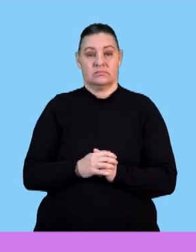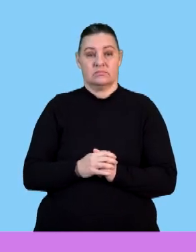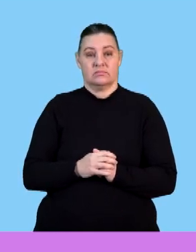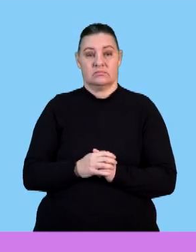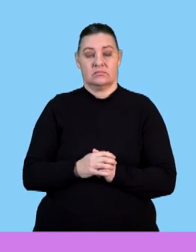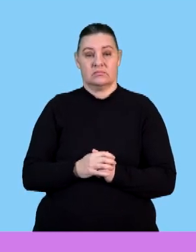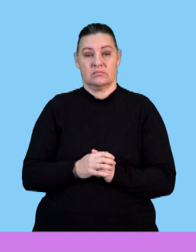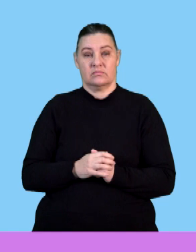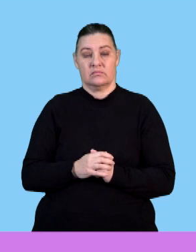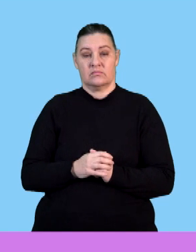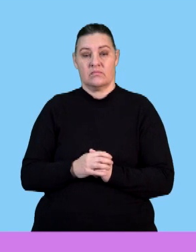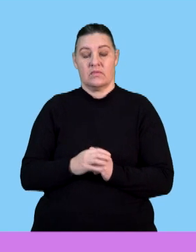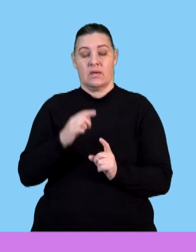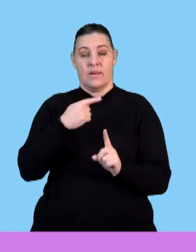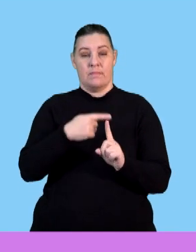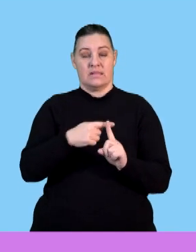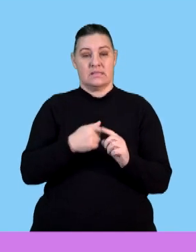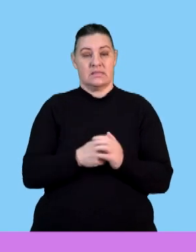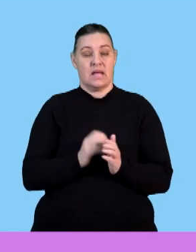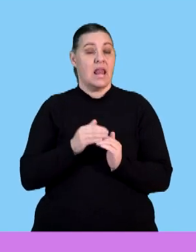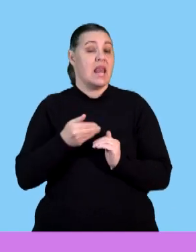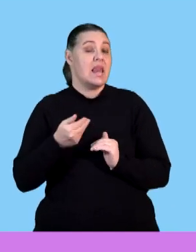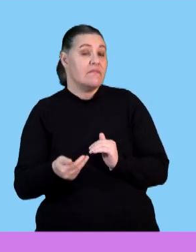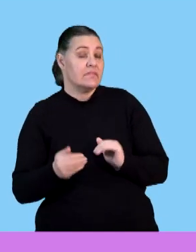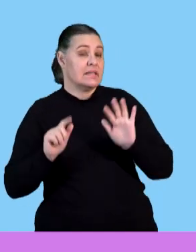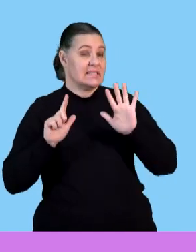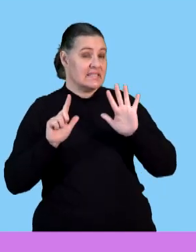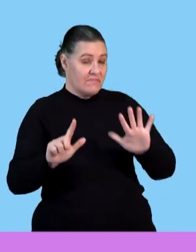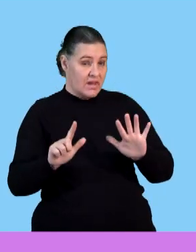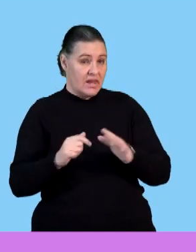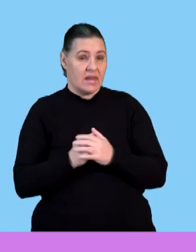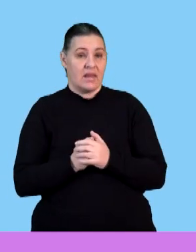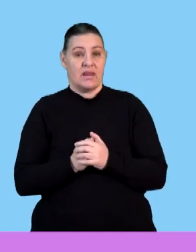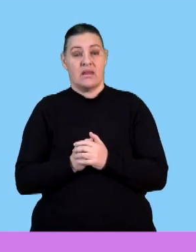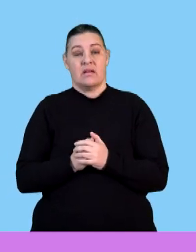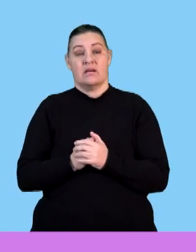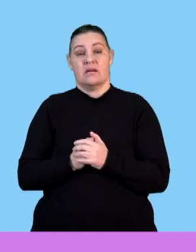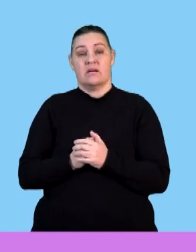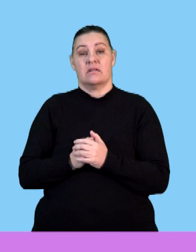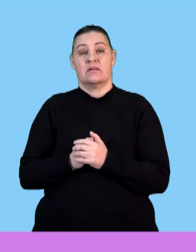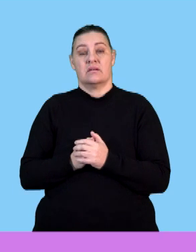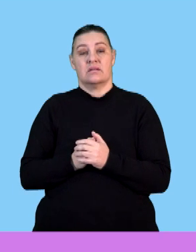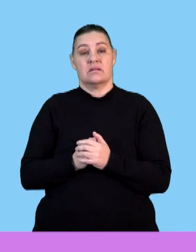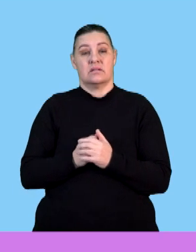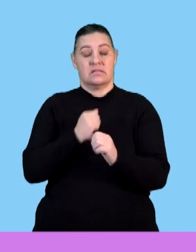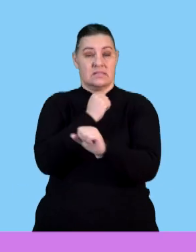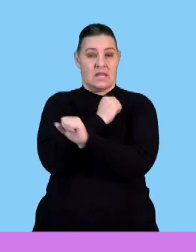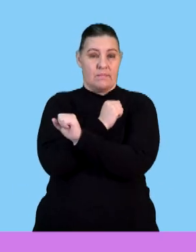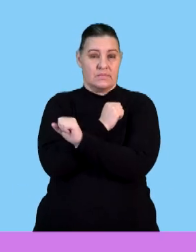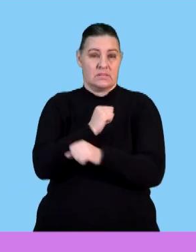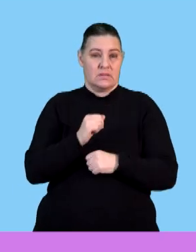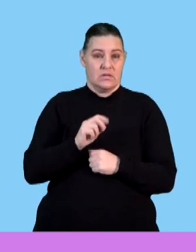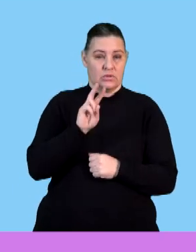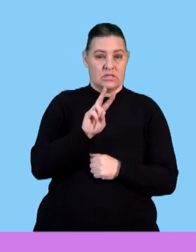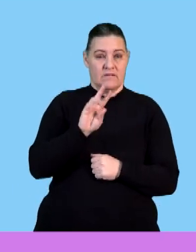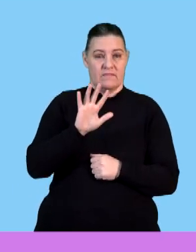23.05. All right, there it is. Plus the remainder we have is 7. That gets carried over onto